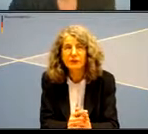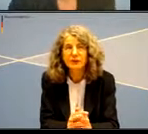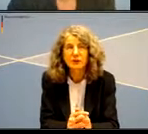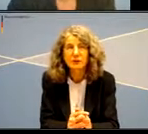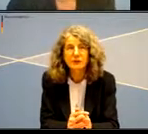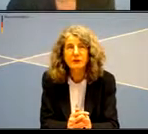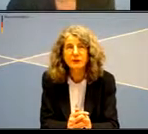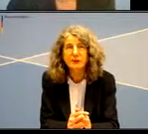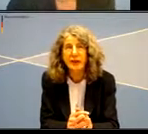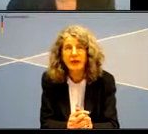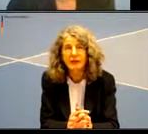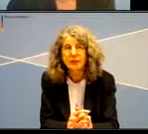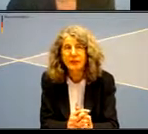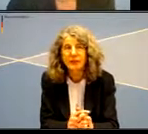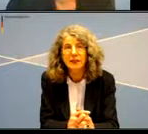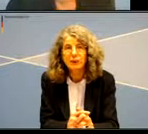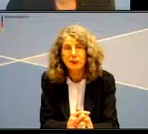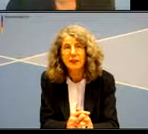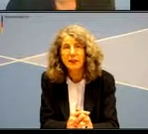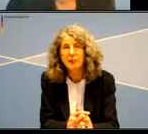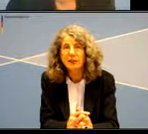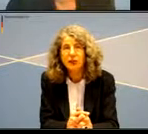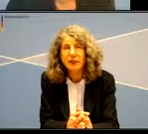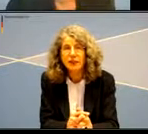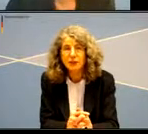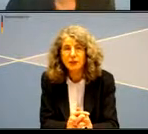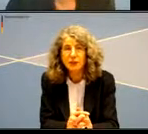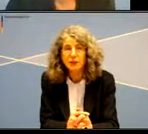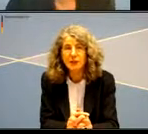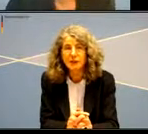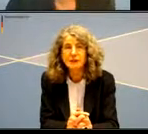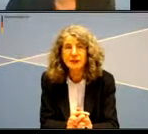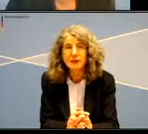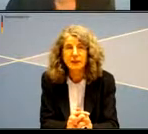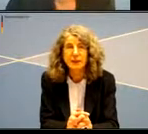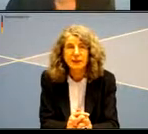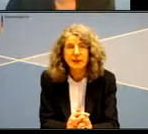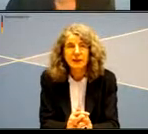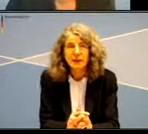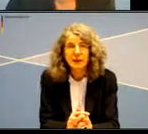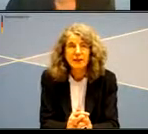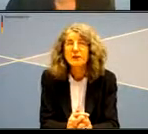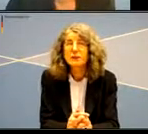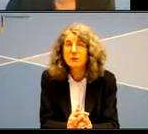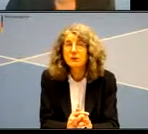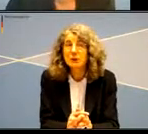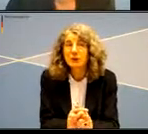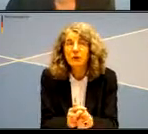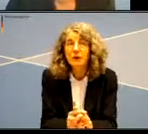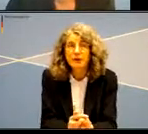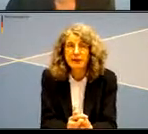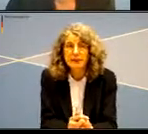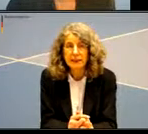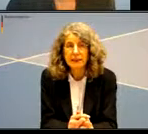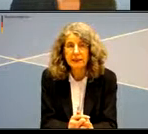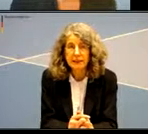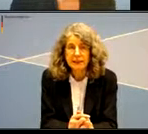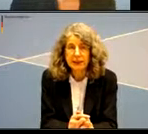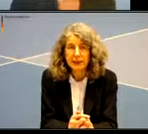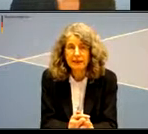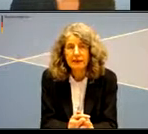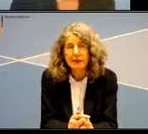course consumers understand what they are being charged for and that they can make use of their rights